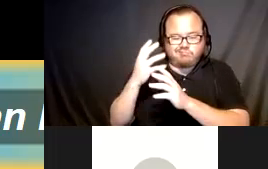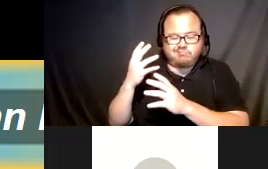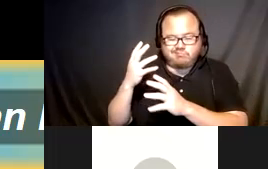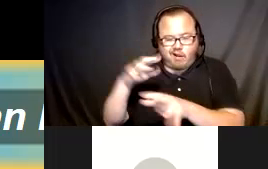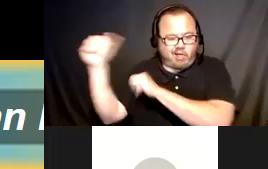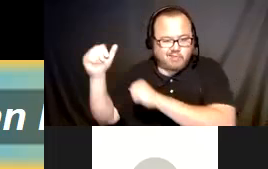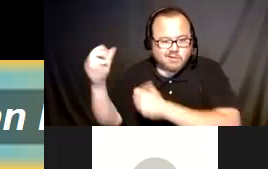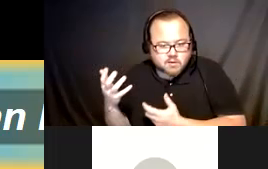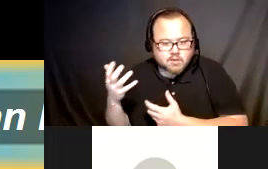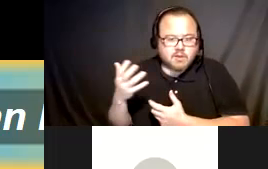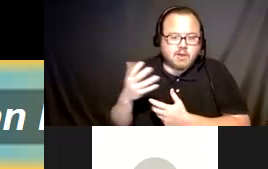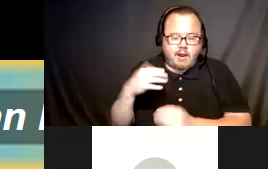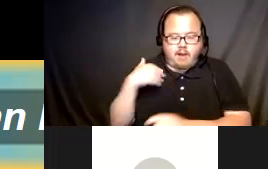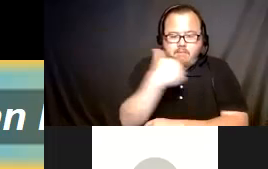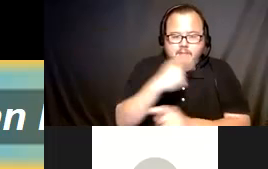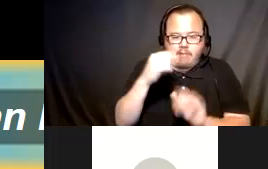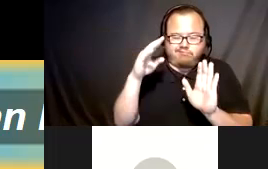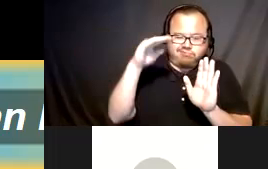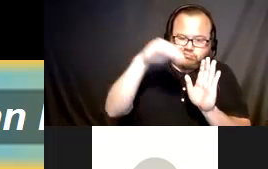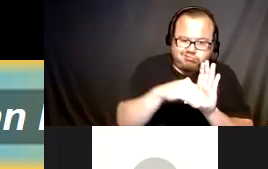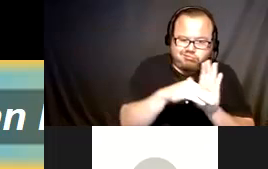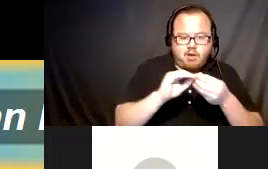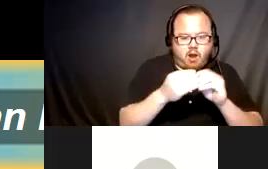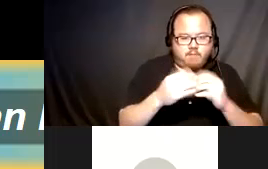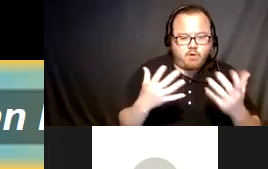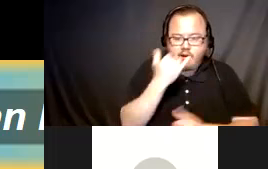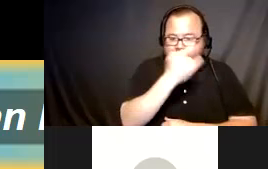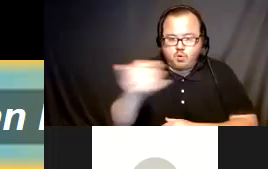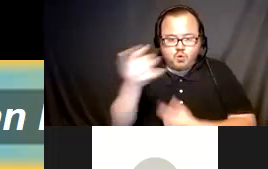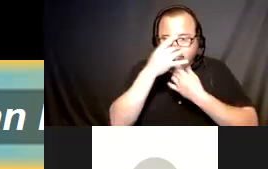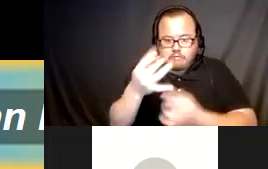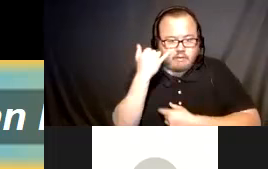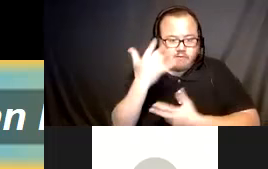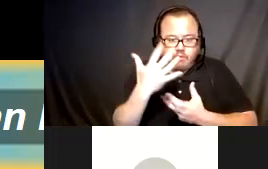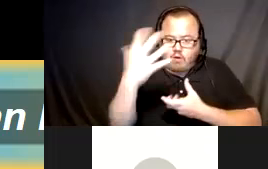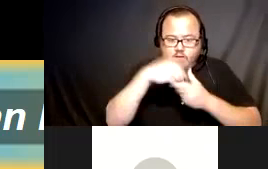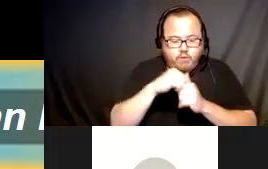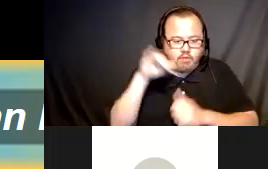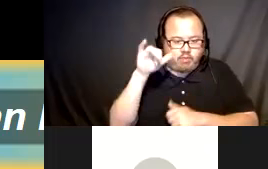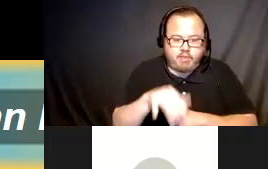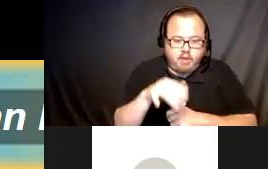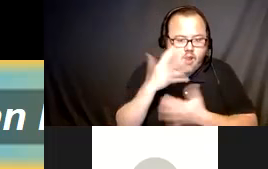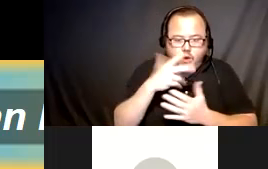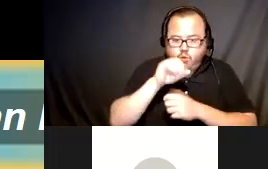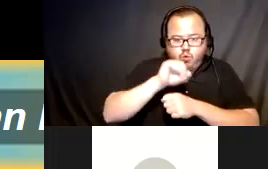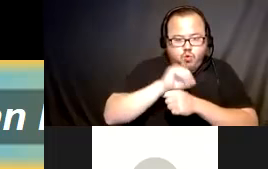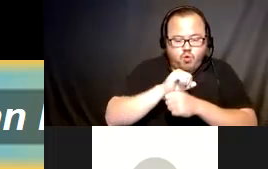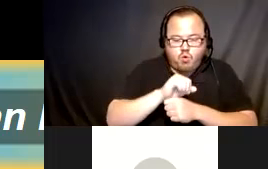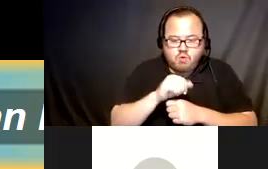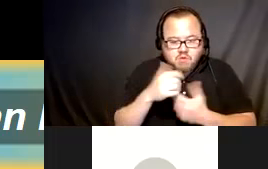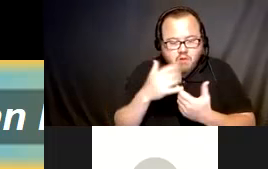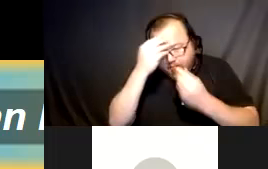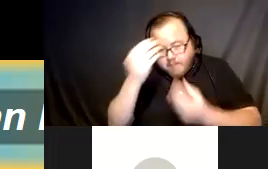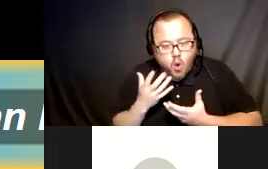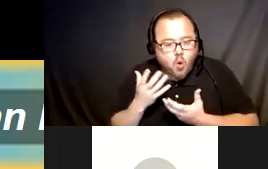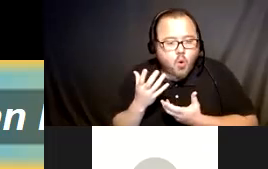in engagement and membership in the trainings group. So if anyone is interested in engaging in this work in this way, please let me